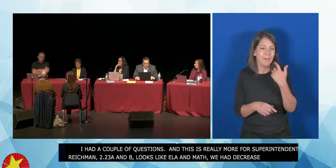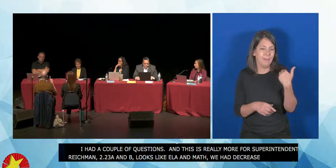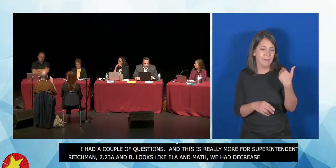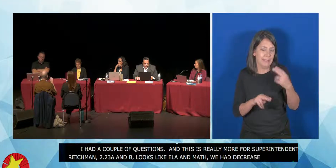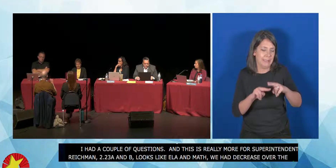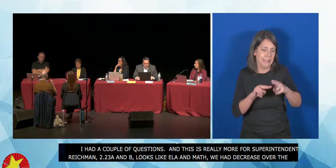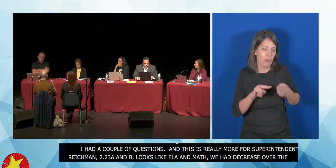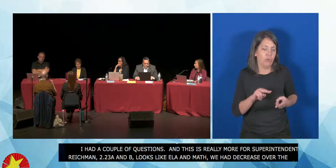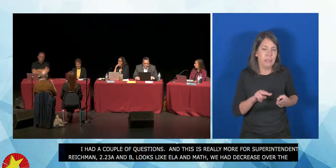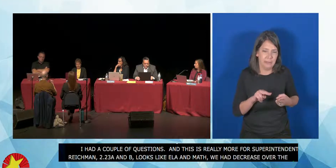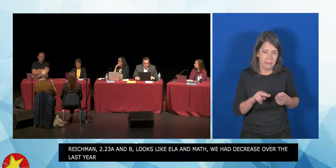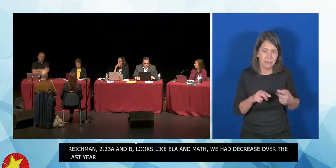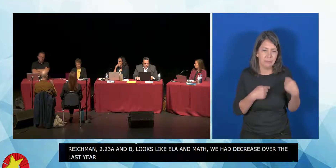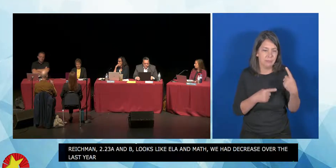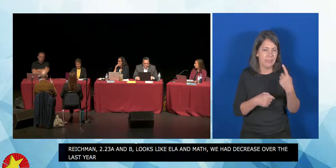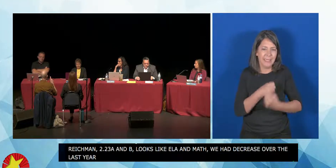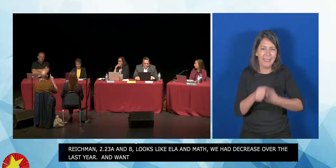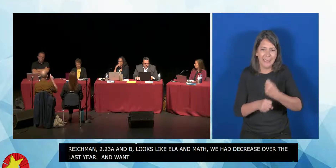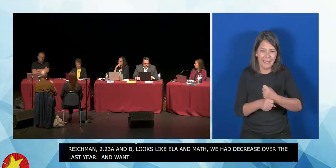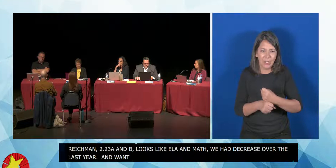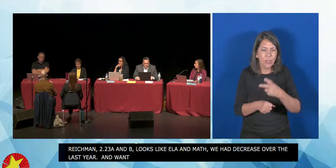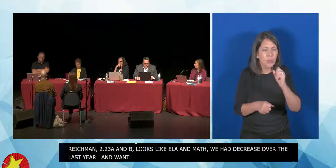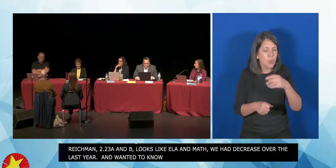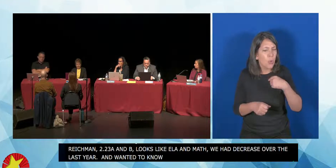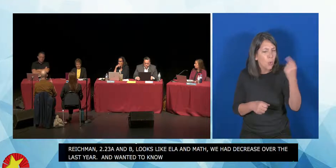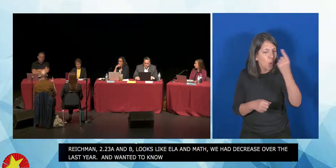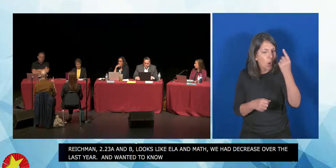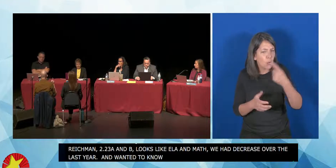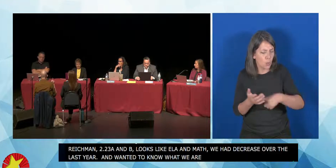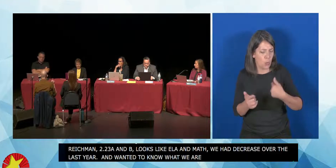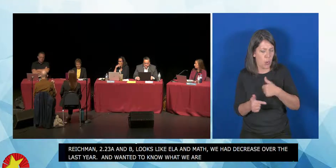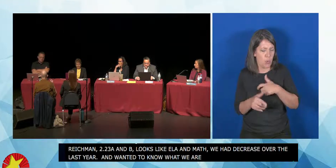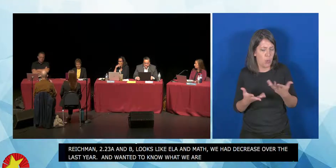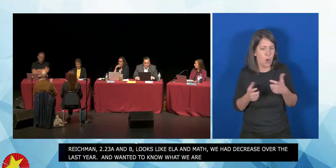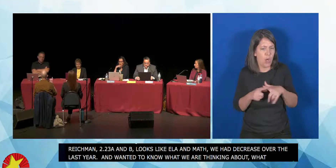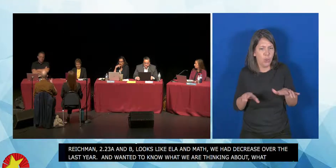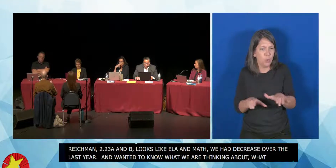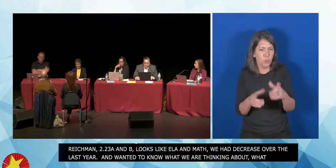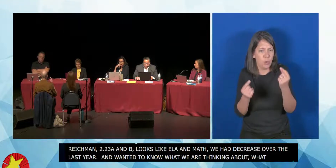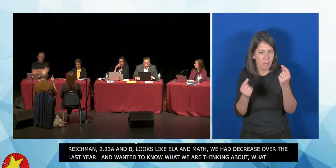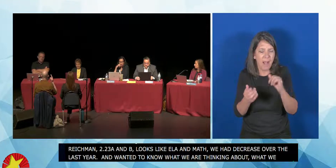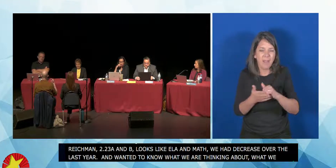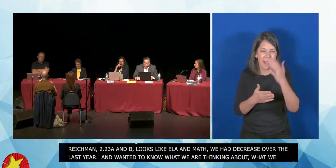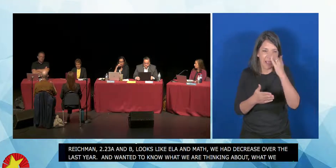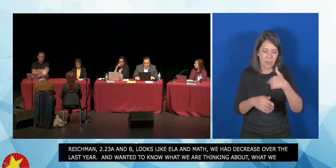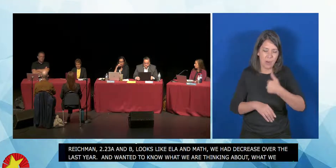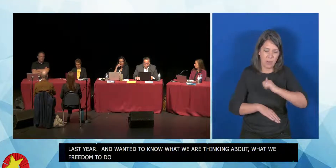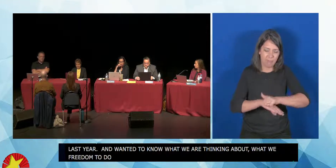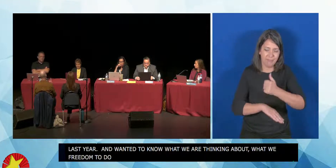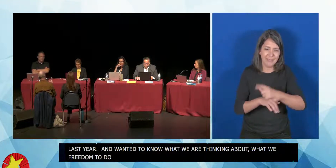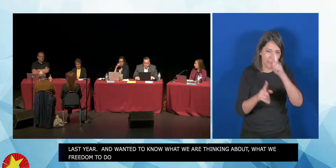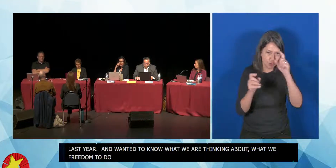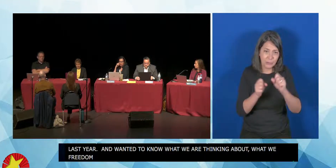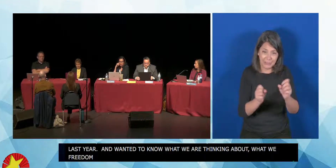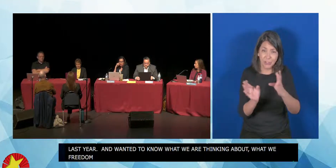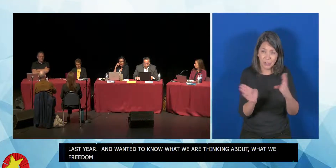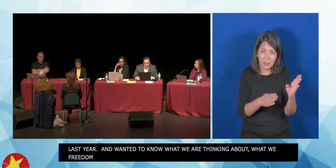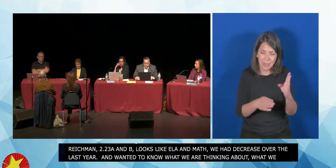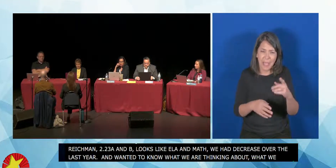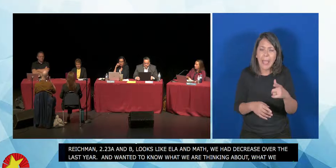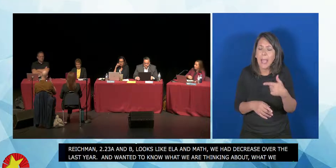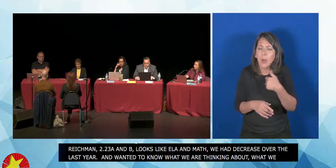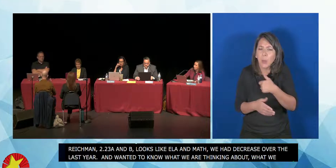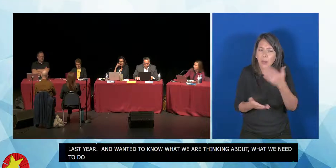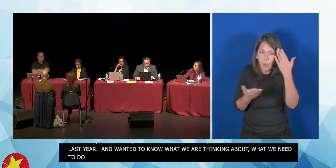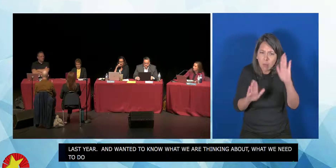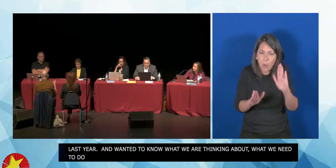and wanted to know, what we're thinking about, what we need to do. I mean, that's part of the reason why we have the strategic plans, so that we don't know where the